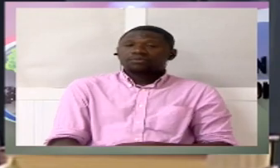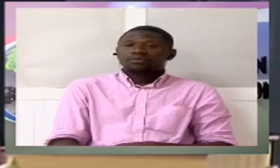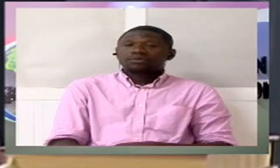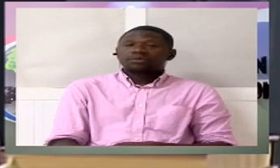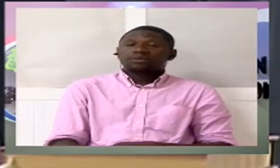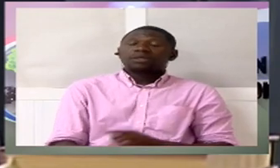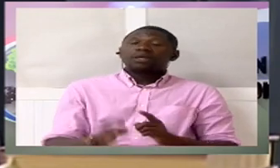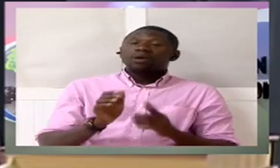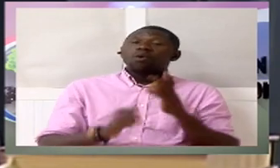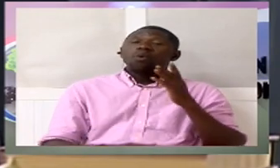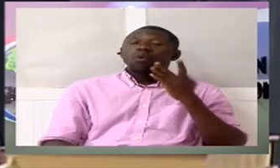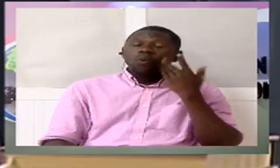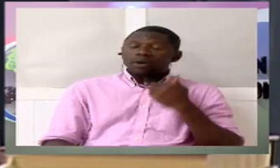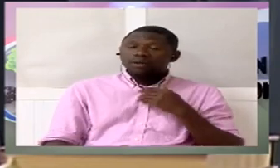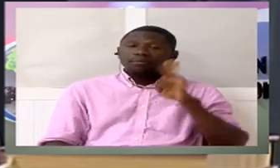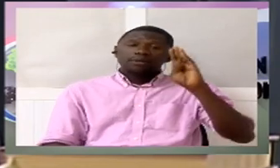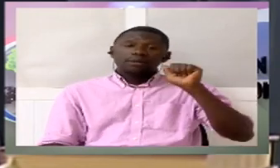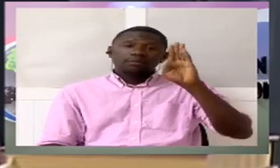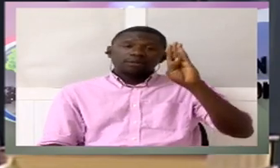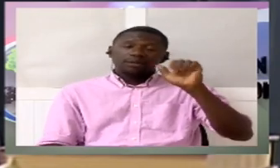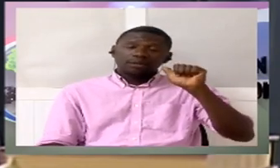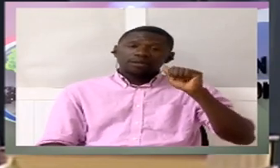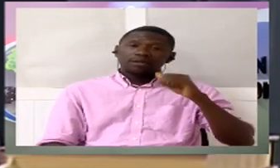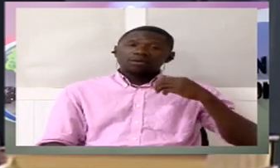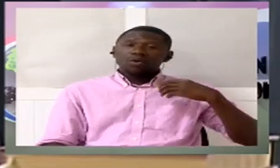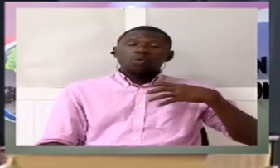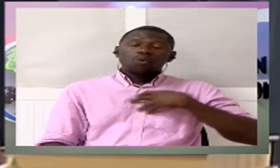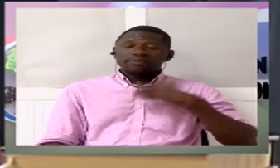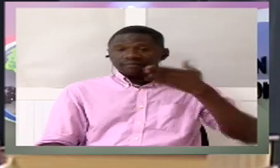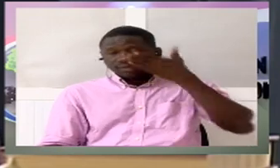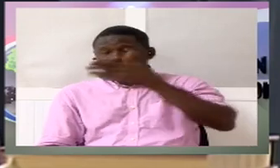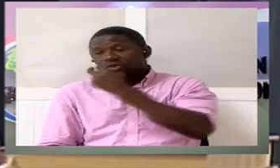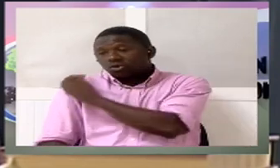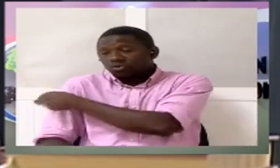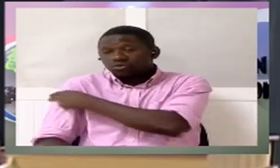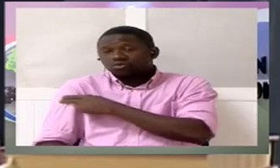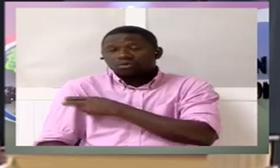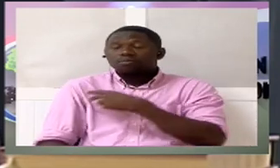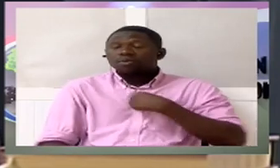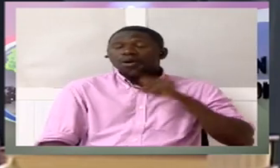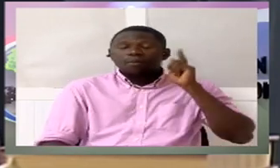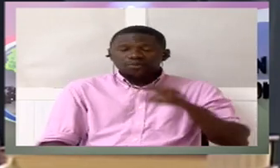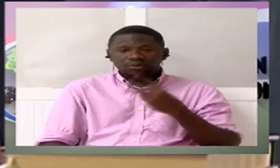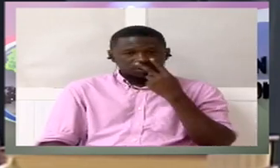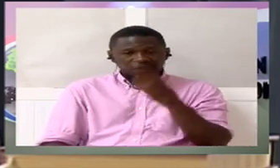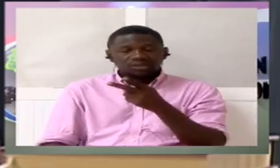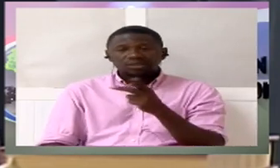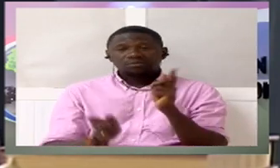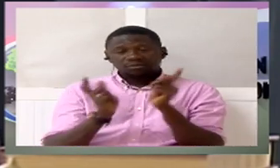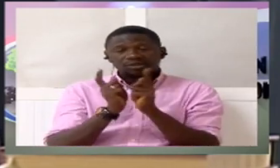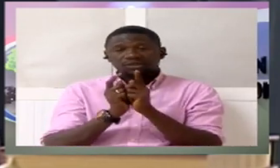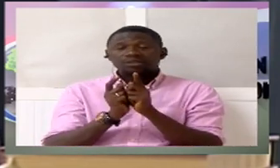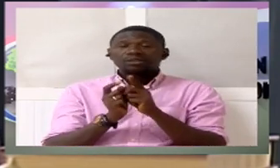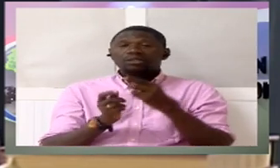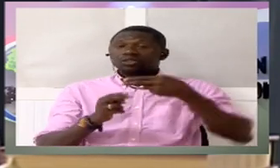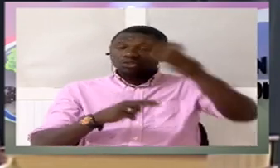laftakata loptan. When baba wants to go to the hospital. I must see the senior officers. David Bowl